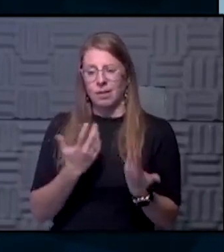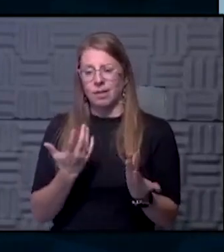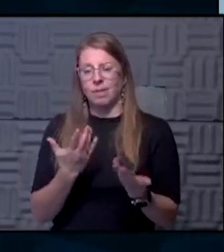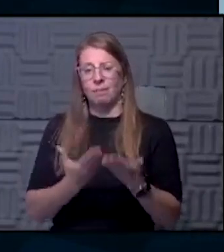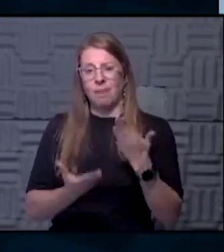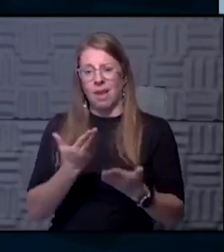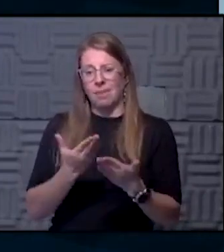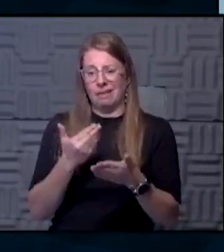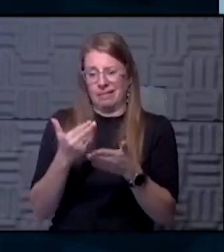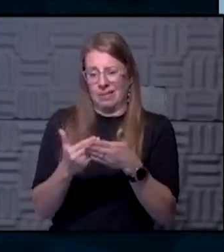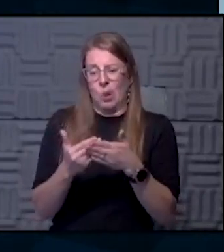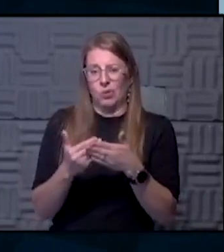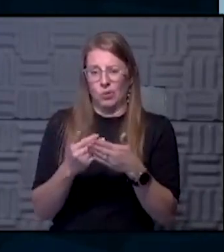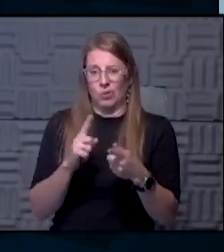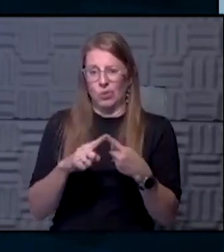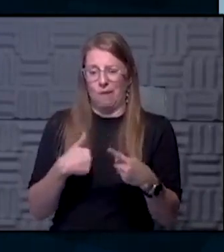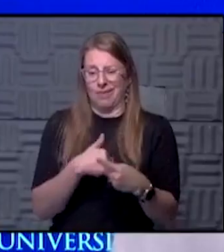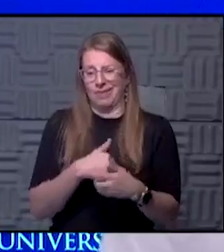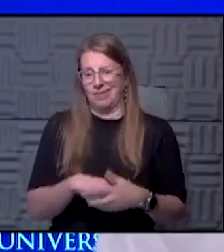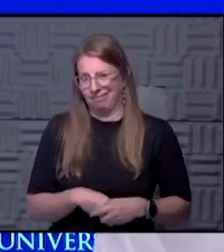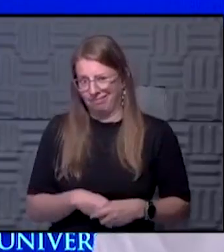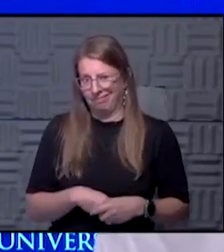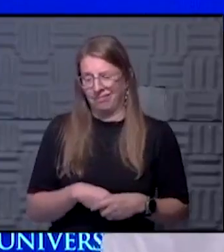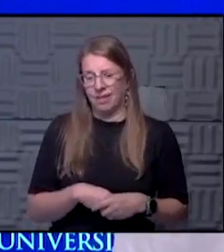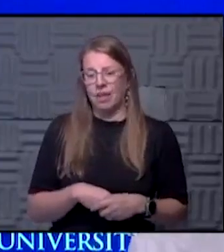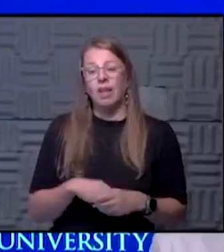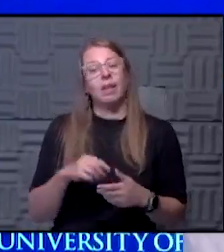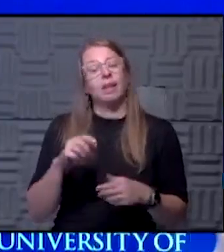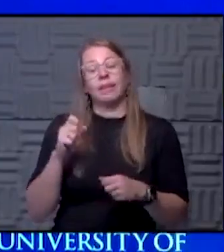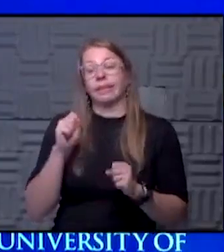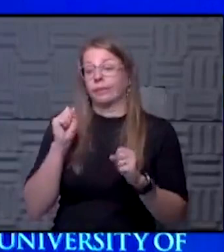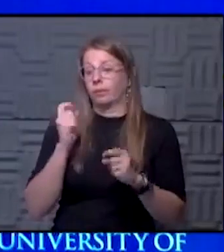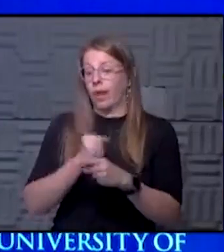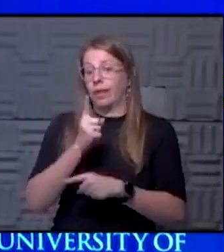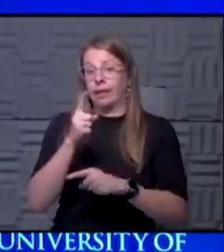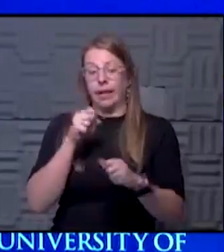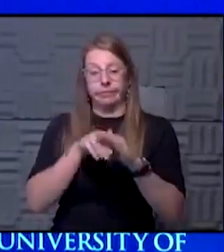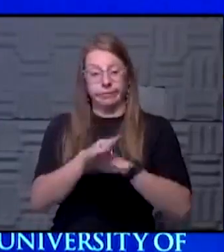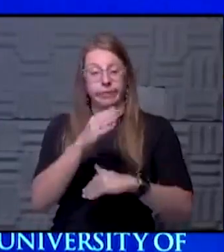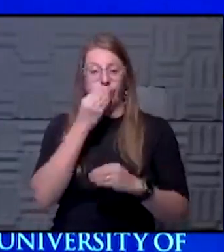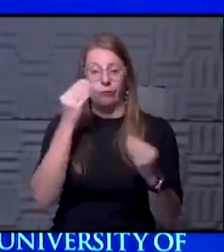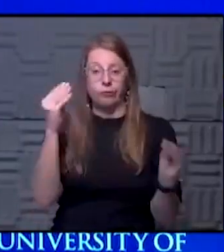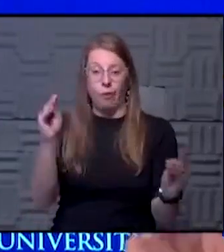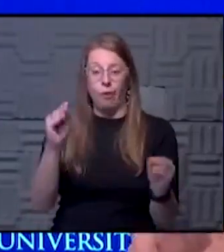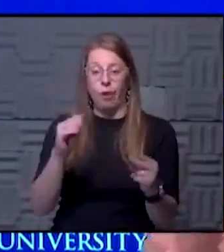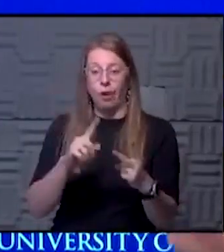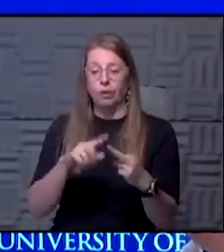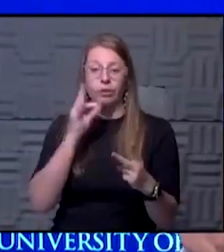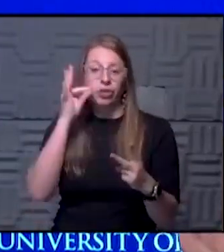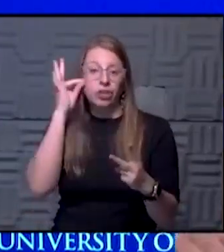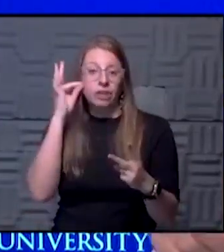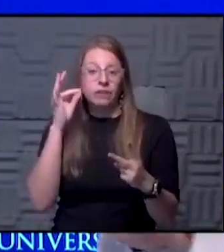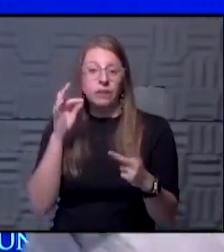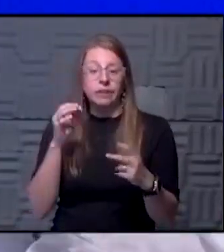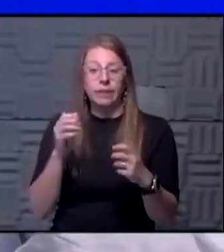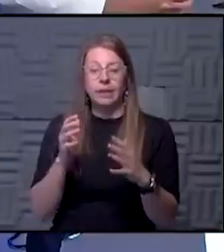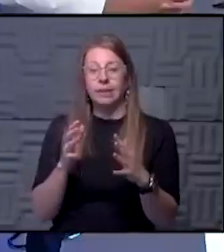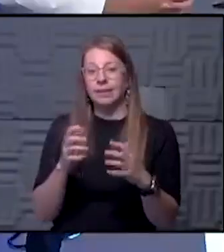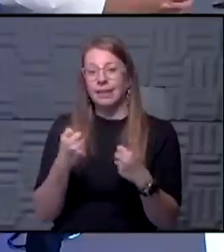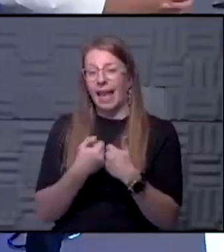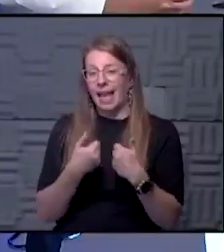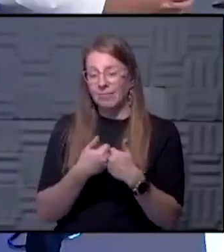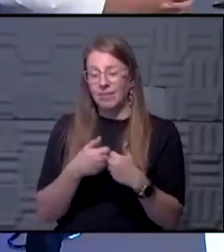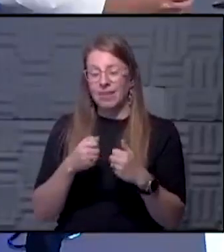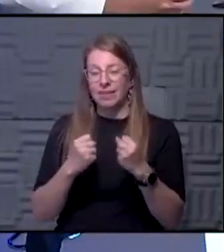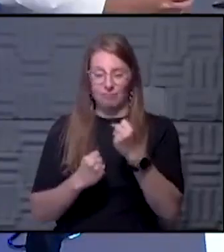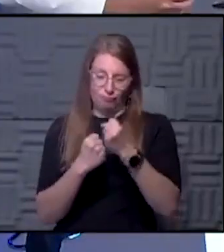backyard. Yeah, I think that's exactly right. You could go do that at the grocery store or at a Chiefs game. Watch out for those Chiefs games. But go Chiefs!